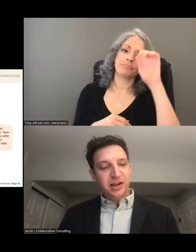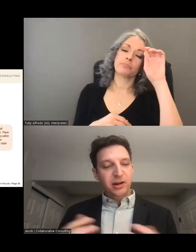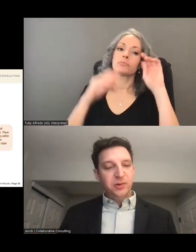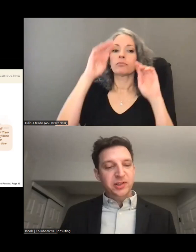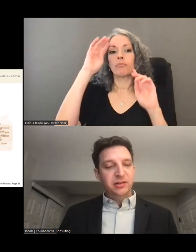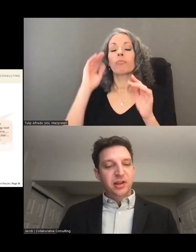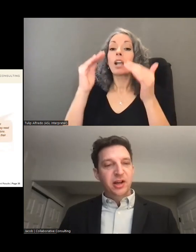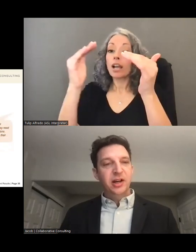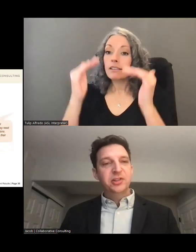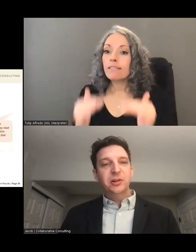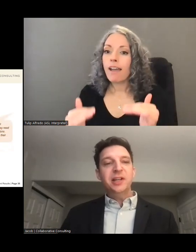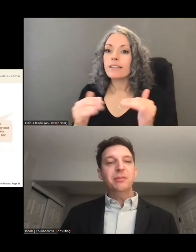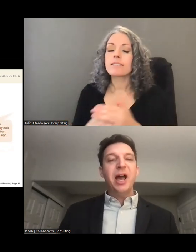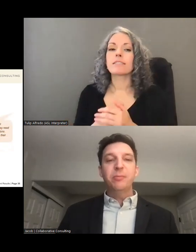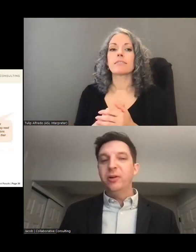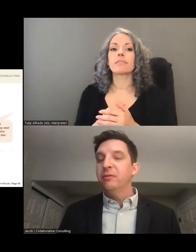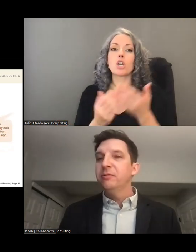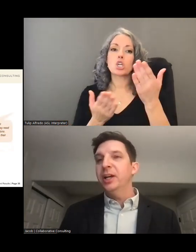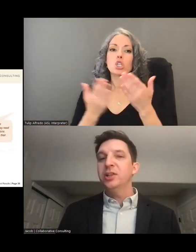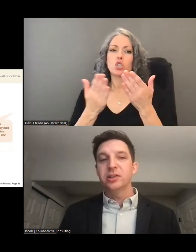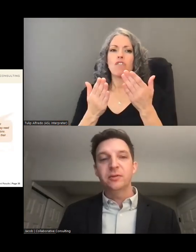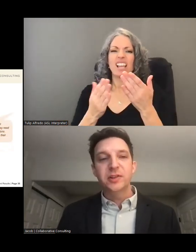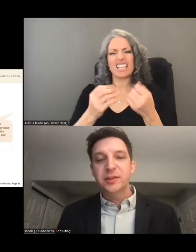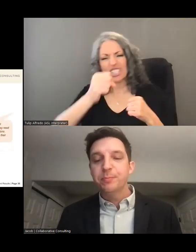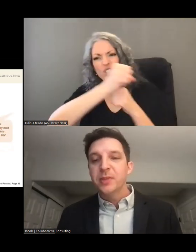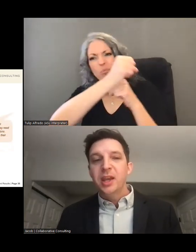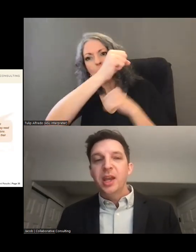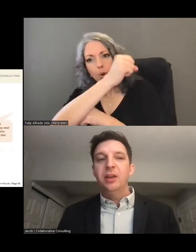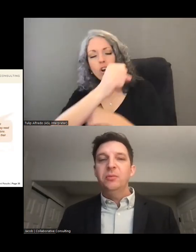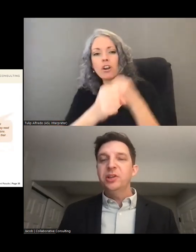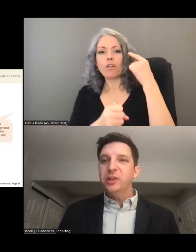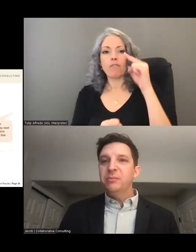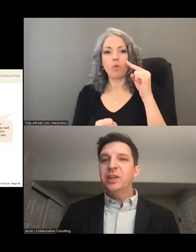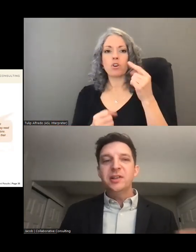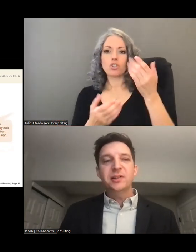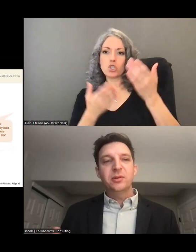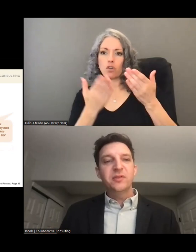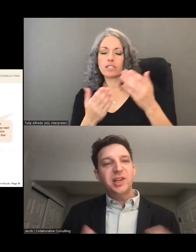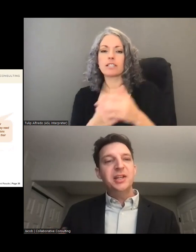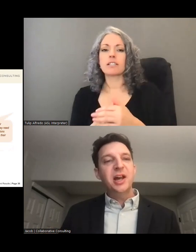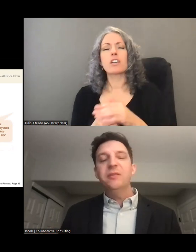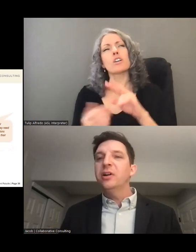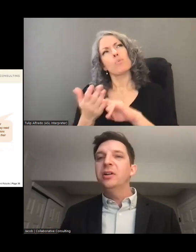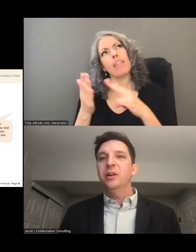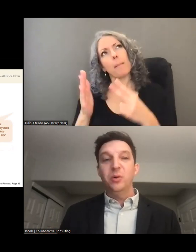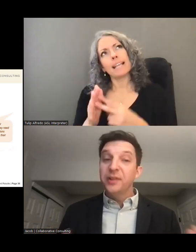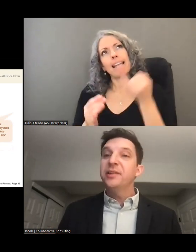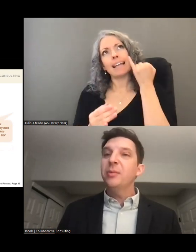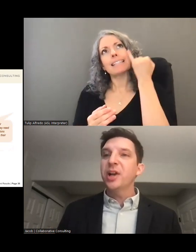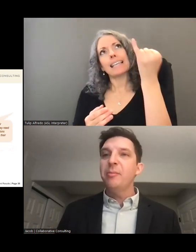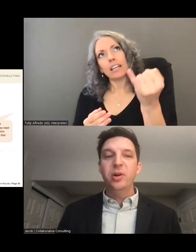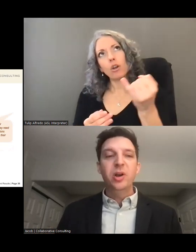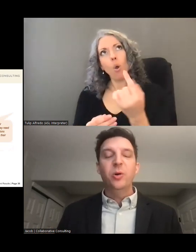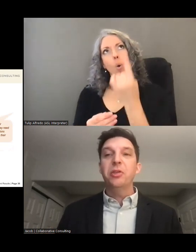The next area was serving as a backbone for aging services. And what this really means is sort of this idea of a